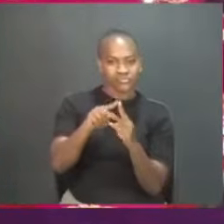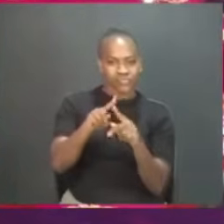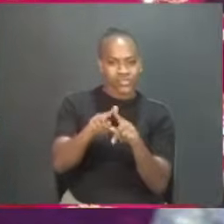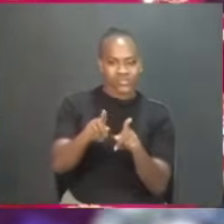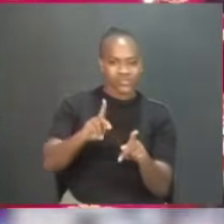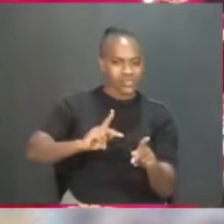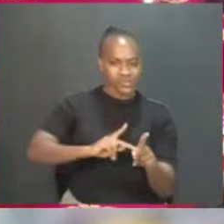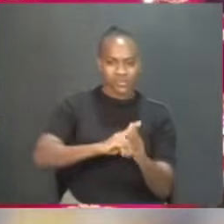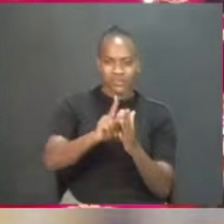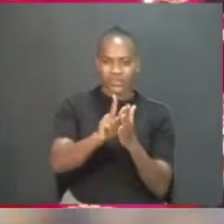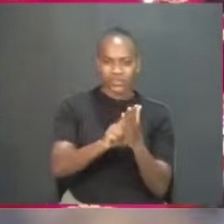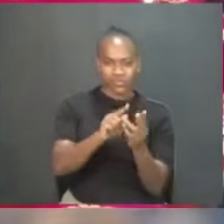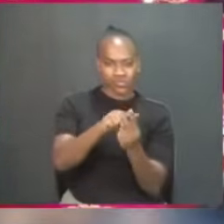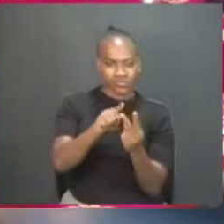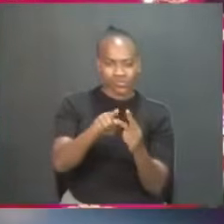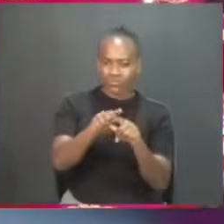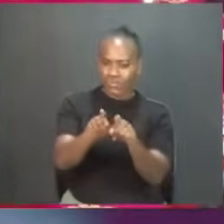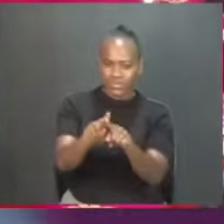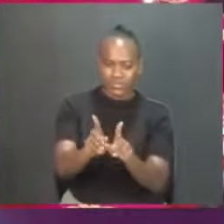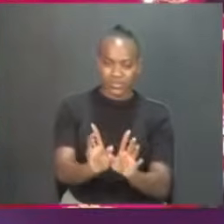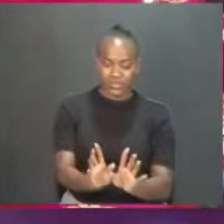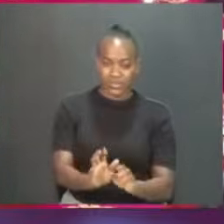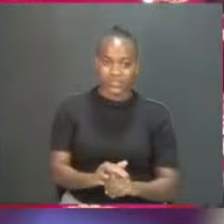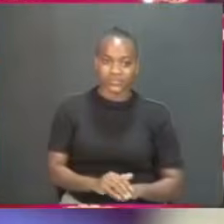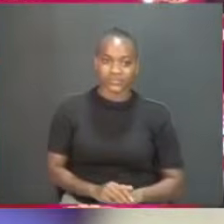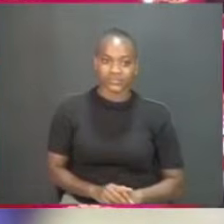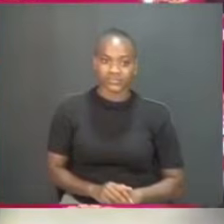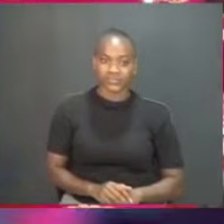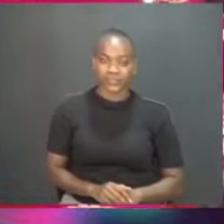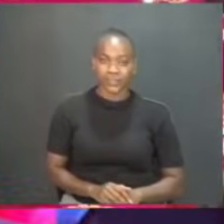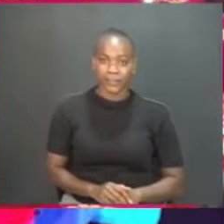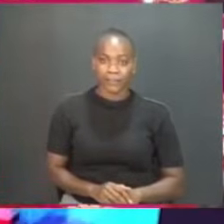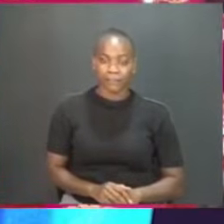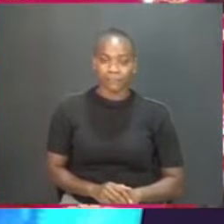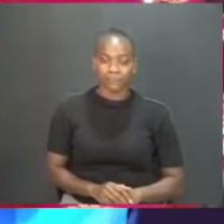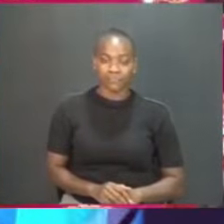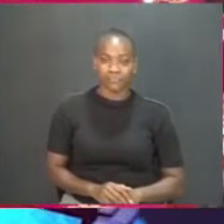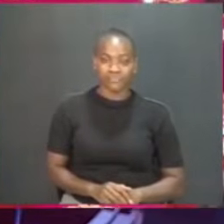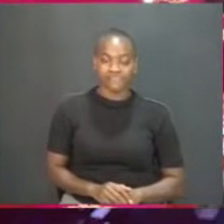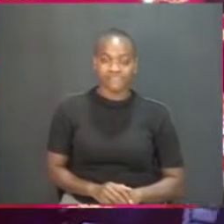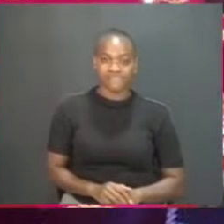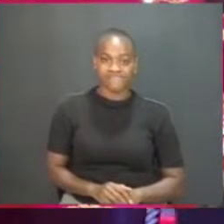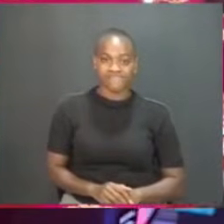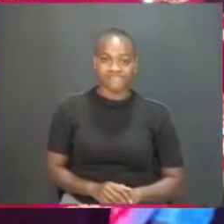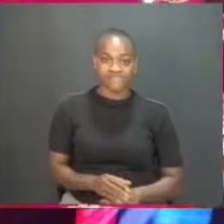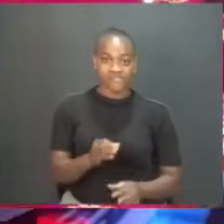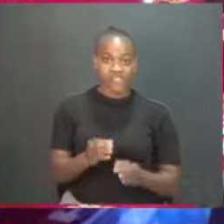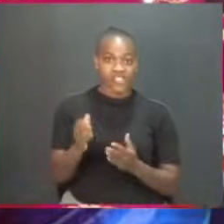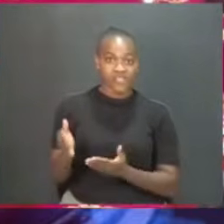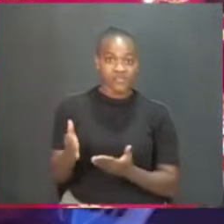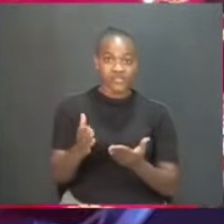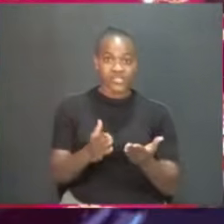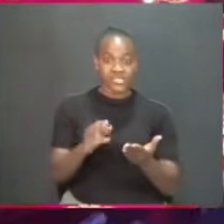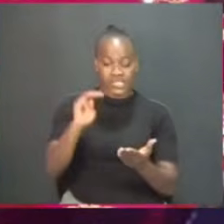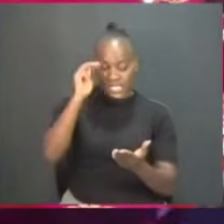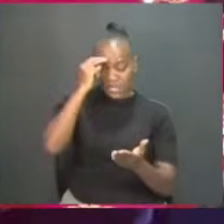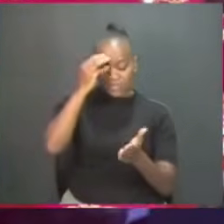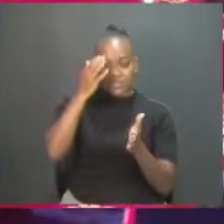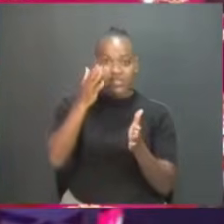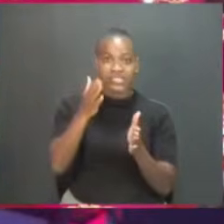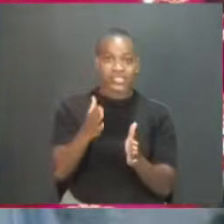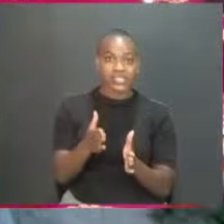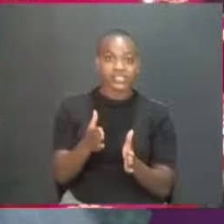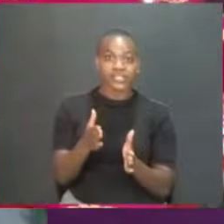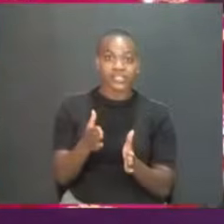standing orders. And if he's making it as a minister,